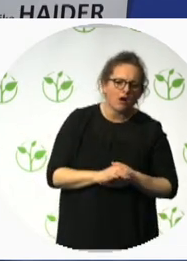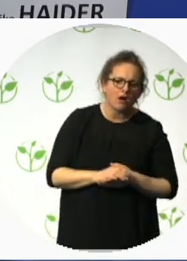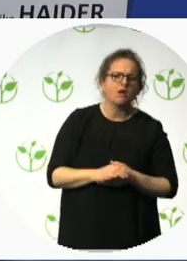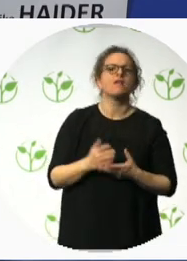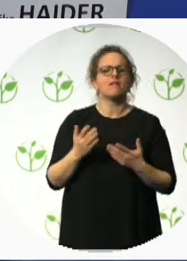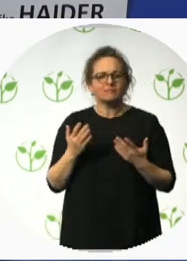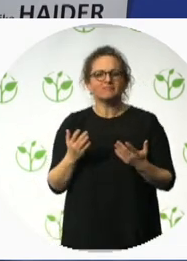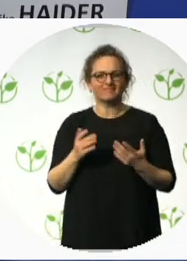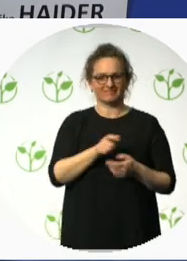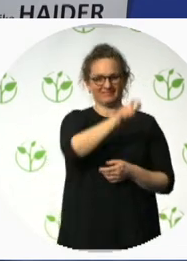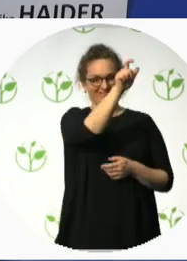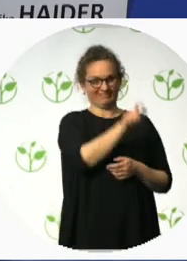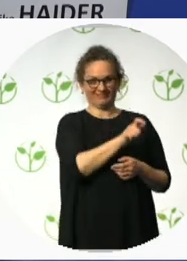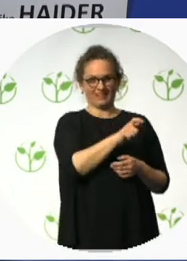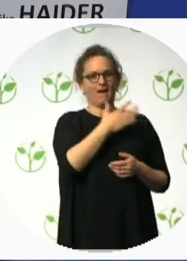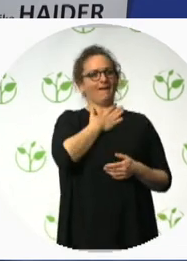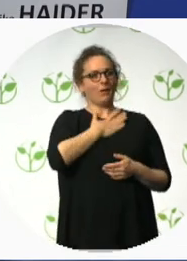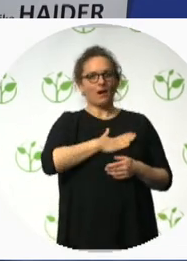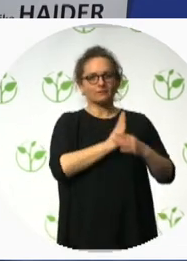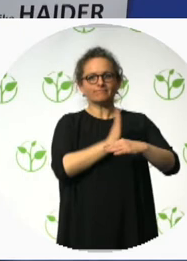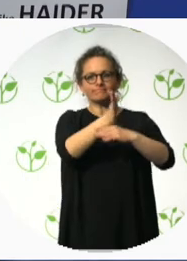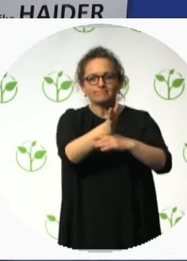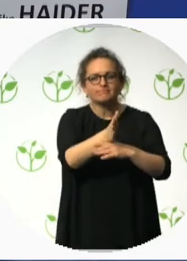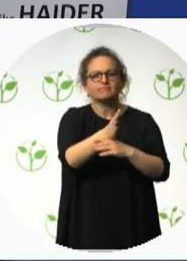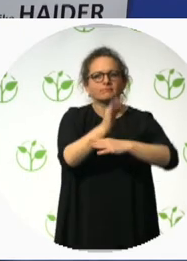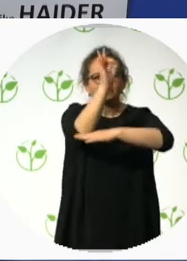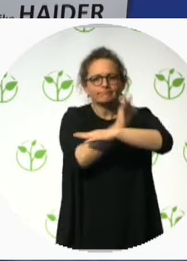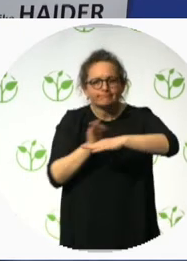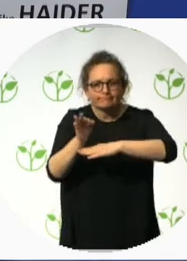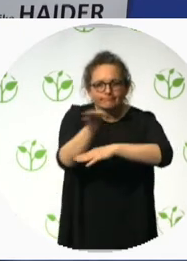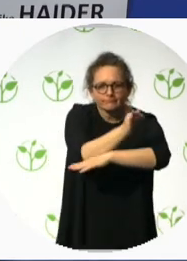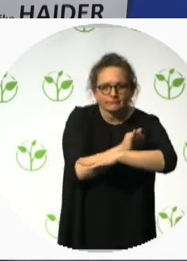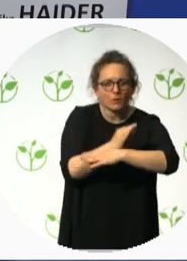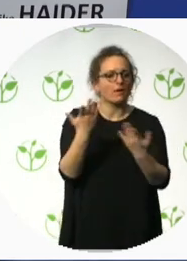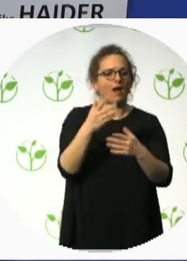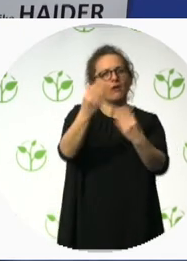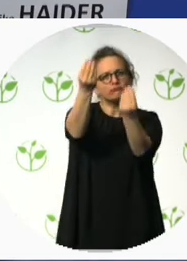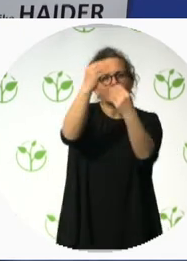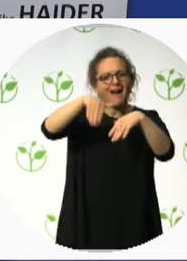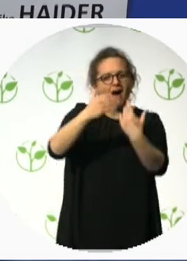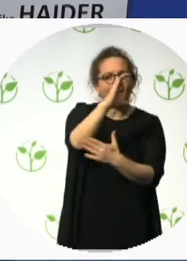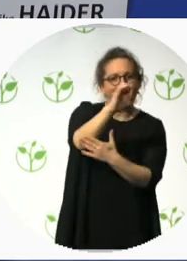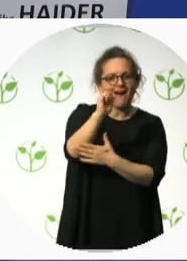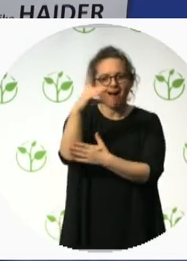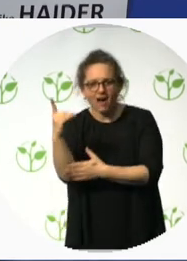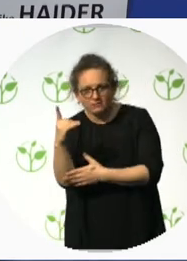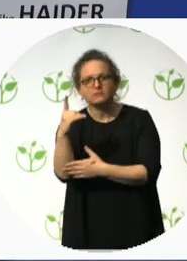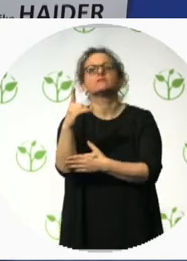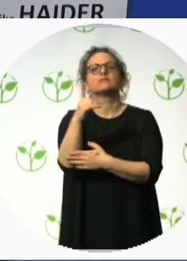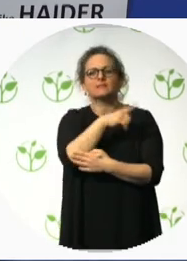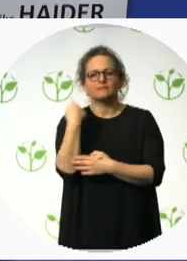you're a signer and your drawings, architectural drawings, and you need CAD or something like that, such a program, then you can learn it in our